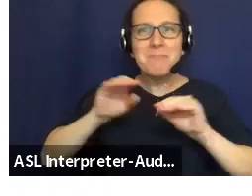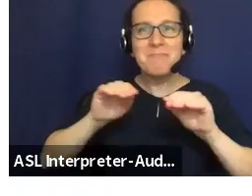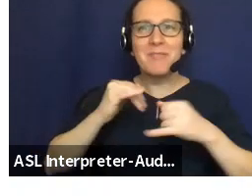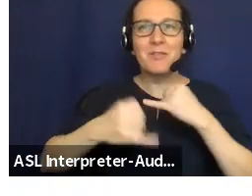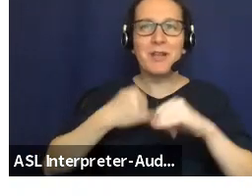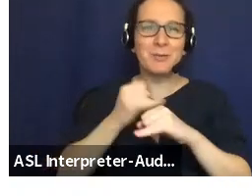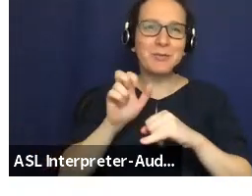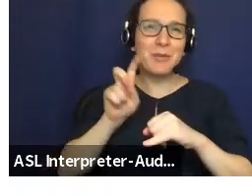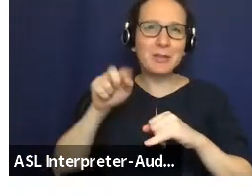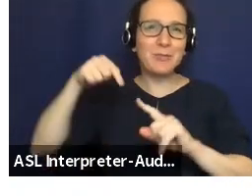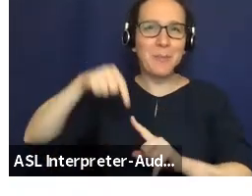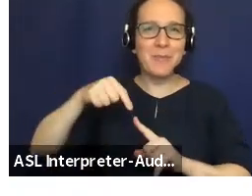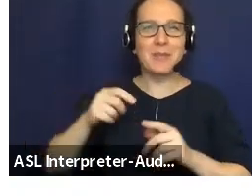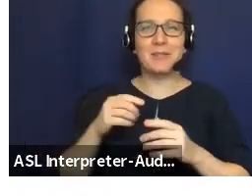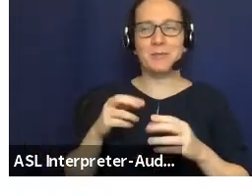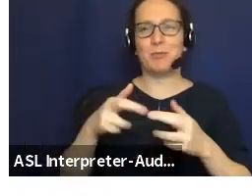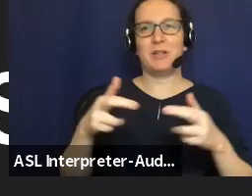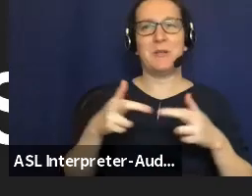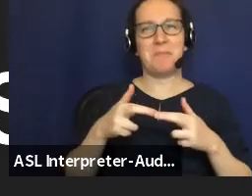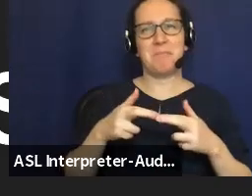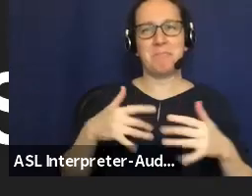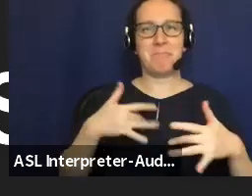And next slide.